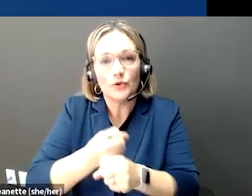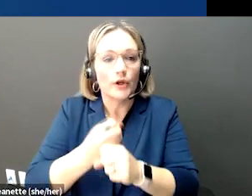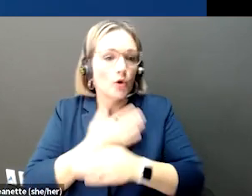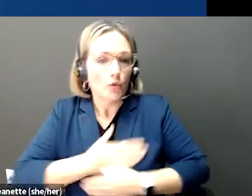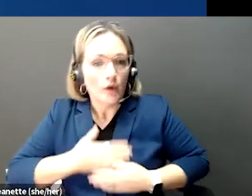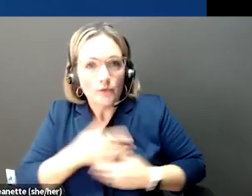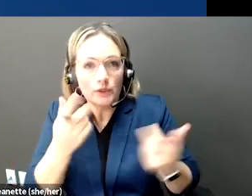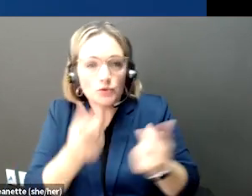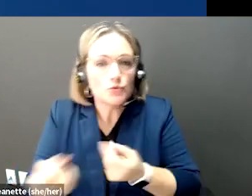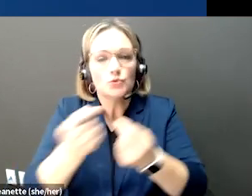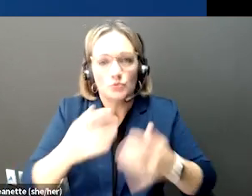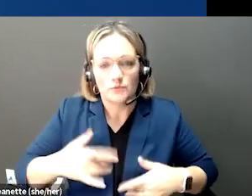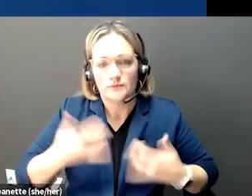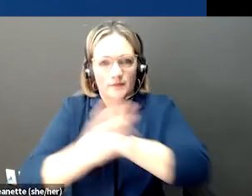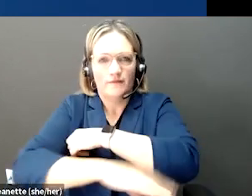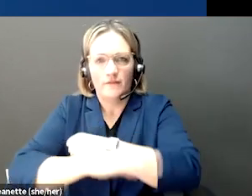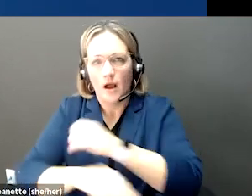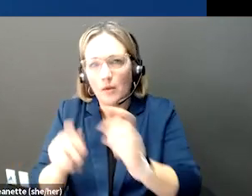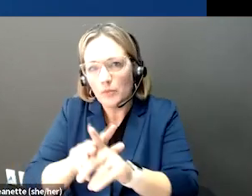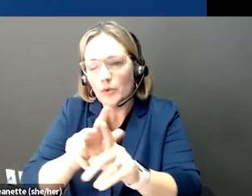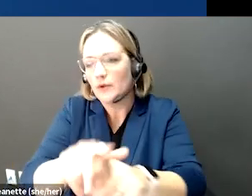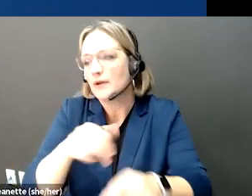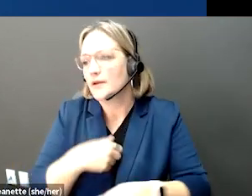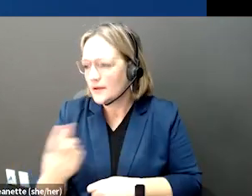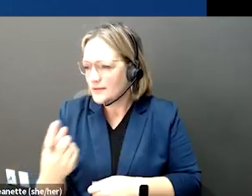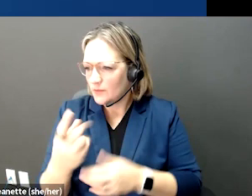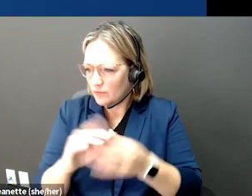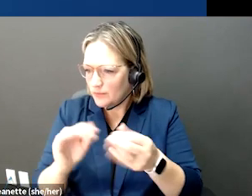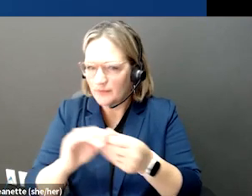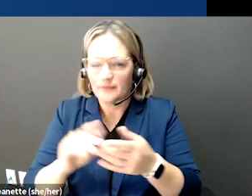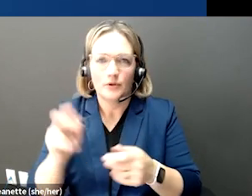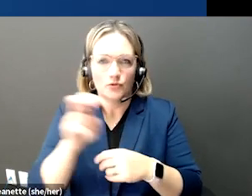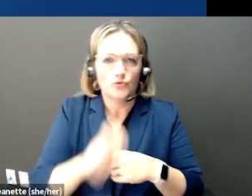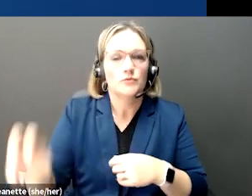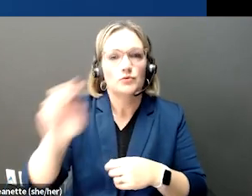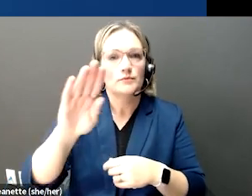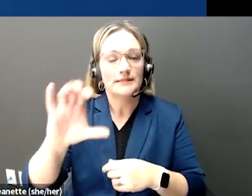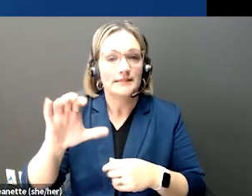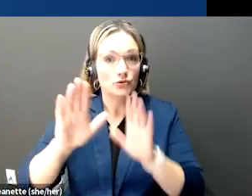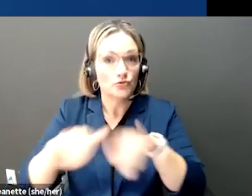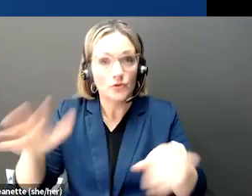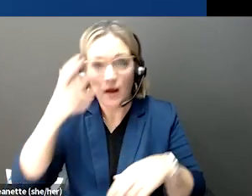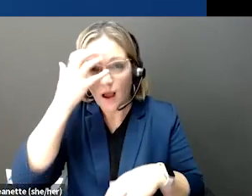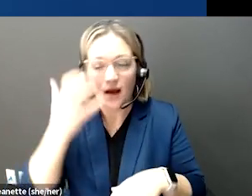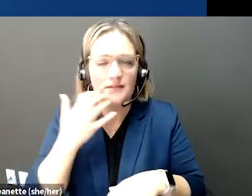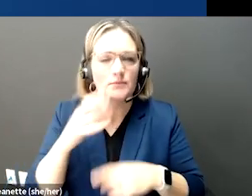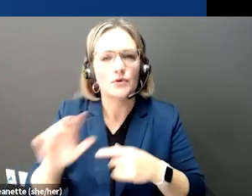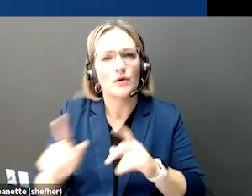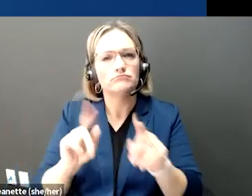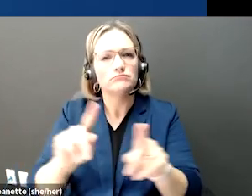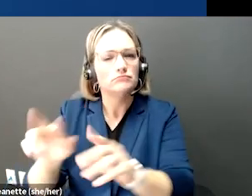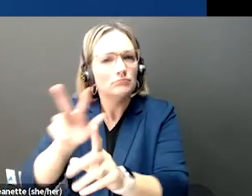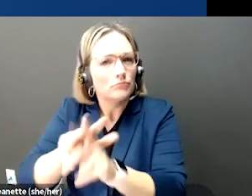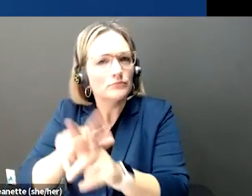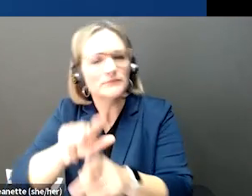leisure activities for the fall, trips to BC Children's Hospital, and appointments with other professionals. Parents raised